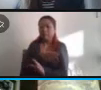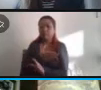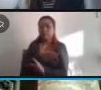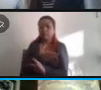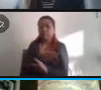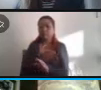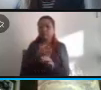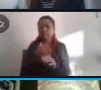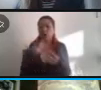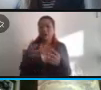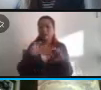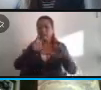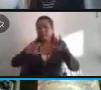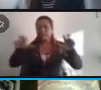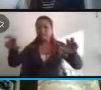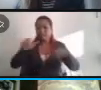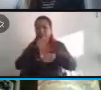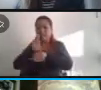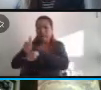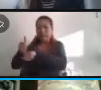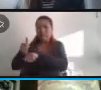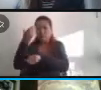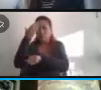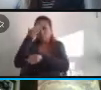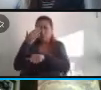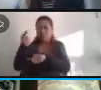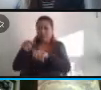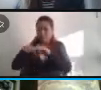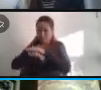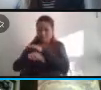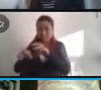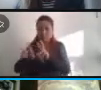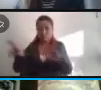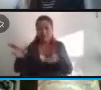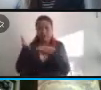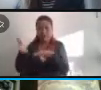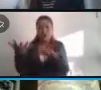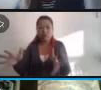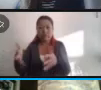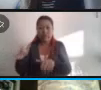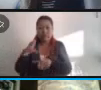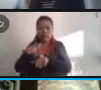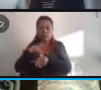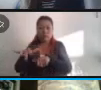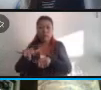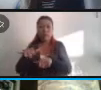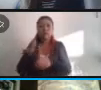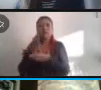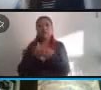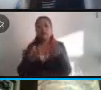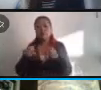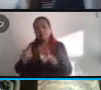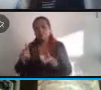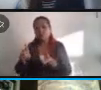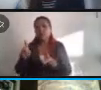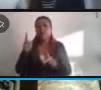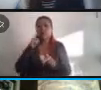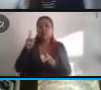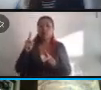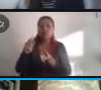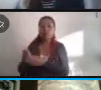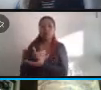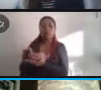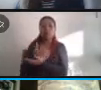long shelf life, we could know that they're there in advance. And then there is still the opportunity, as you say, for in situ resource utilization. So from